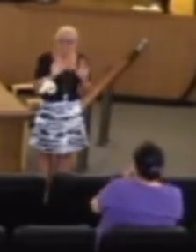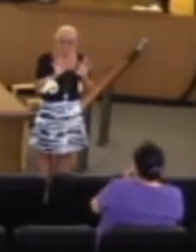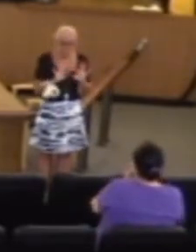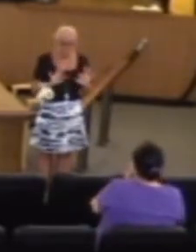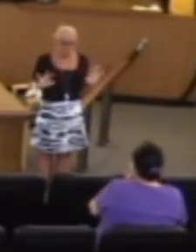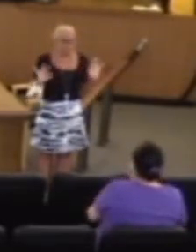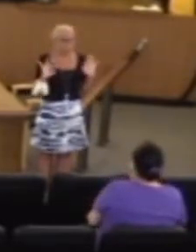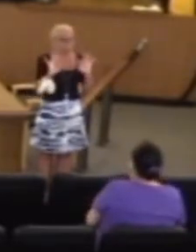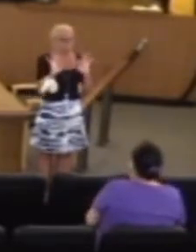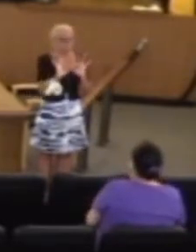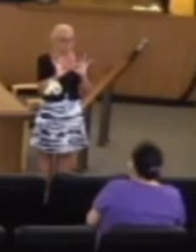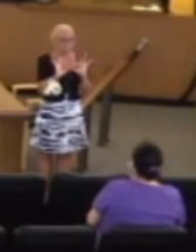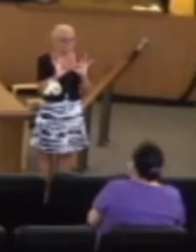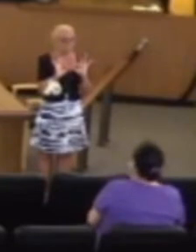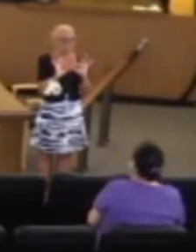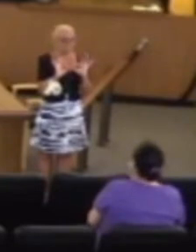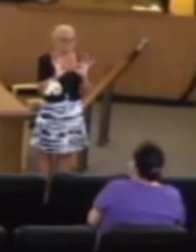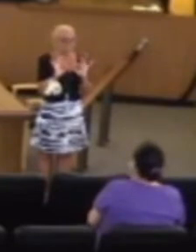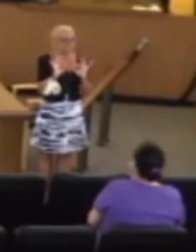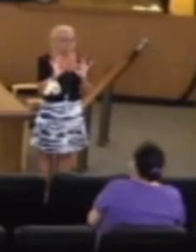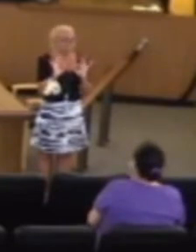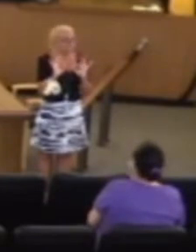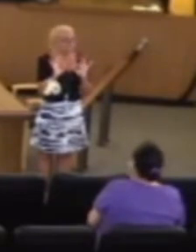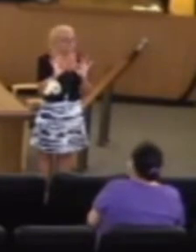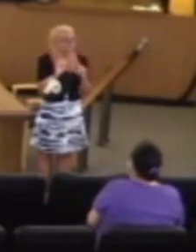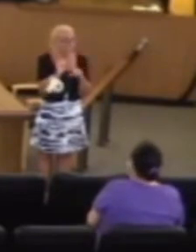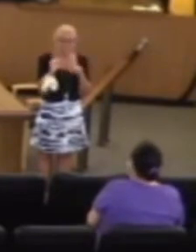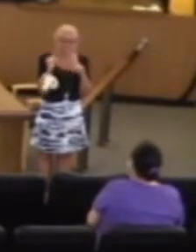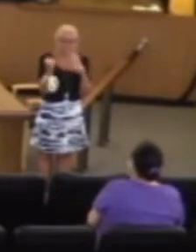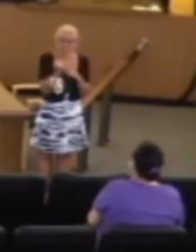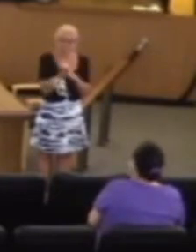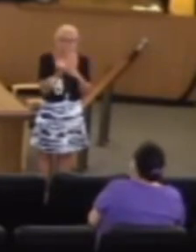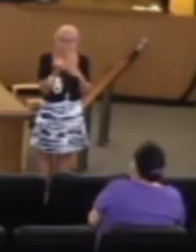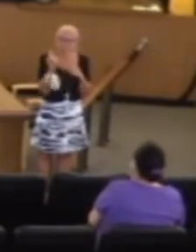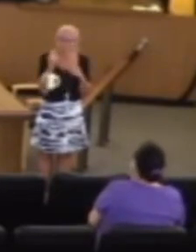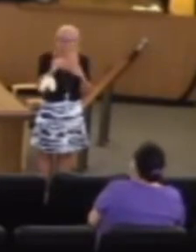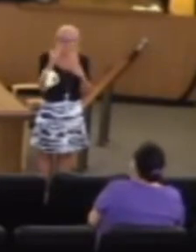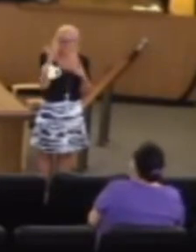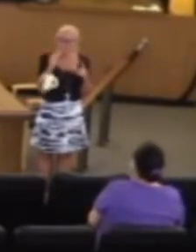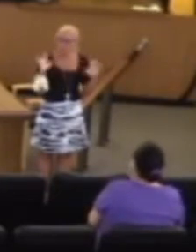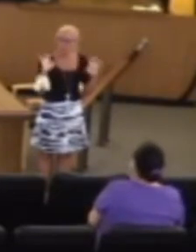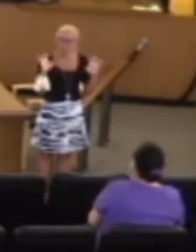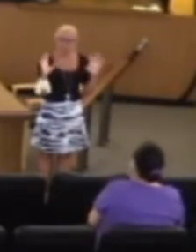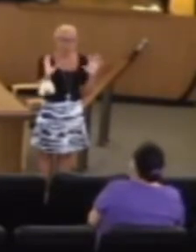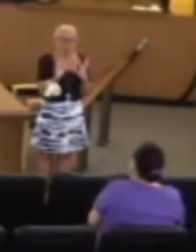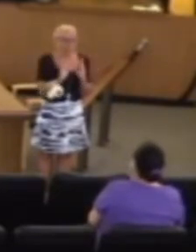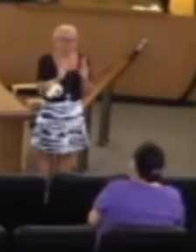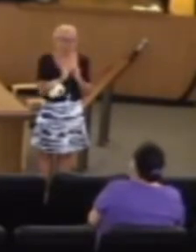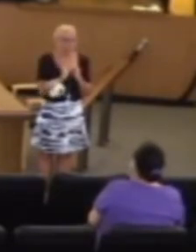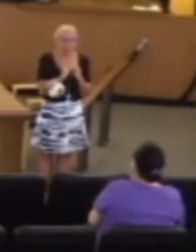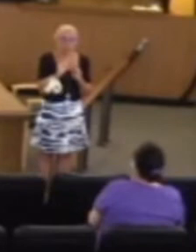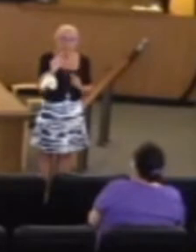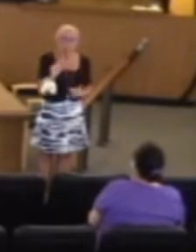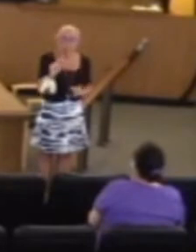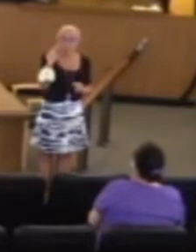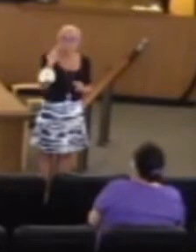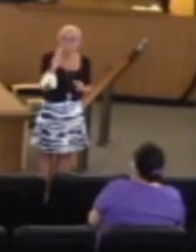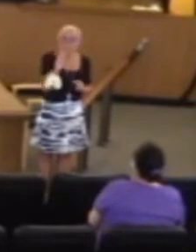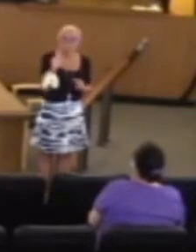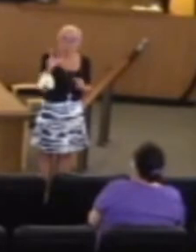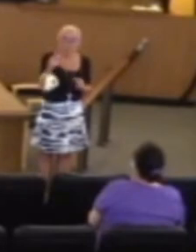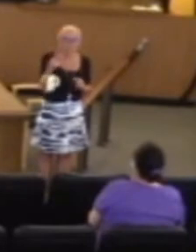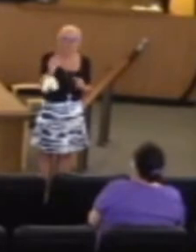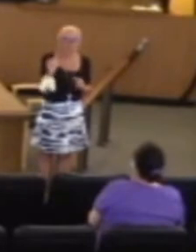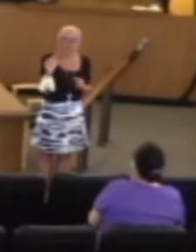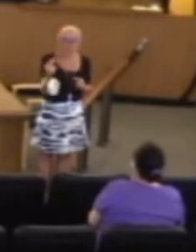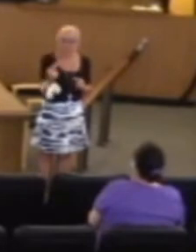important step that we are holding this emergency meeting. Northwell Health is not only the